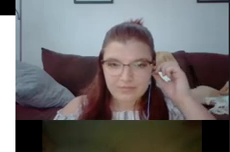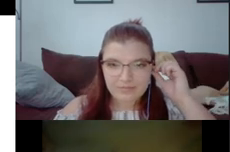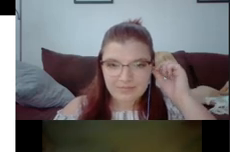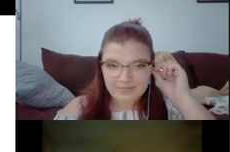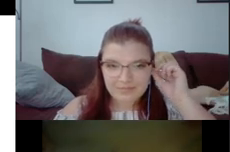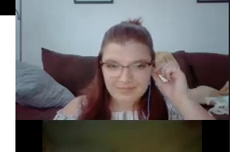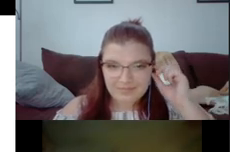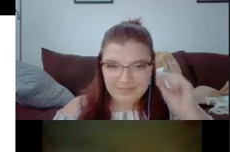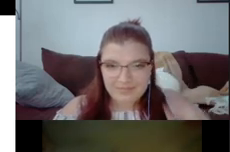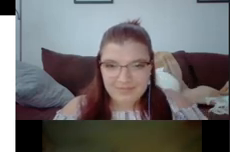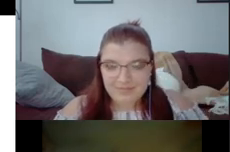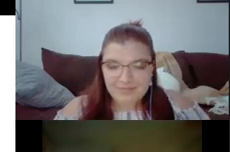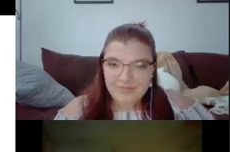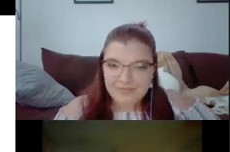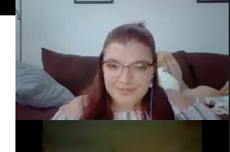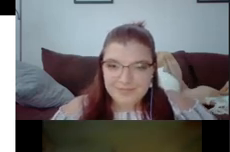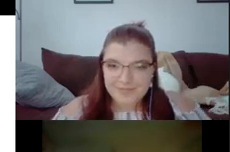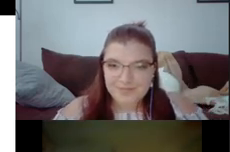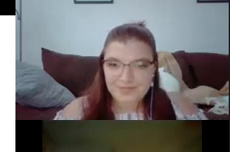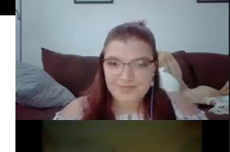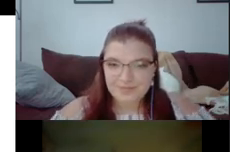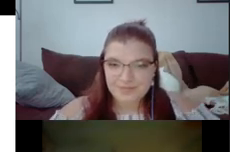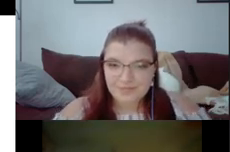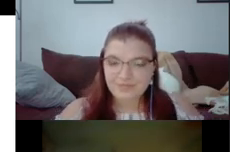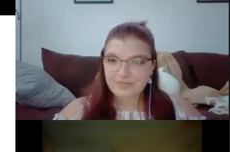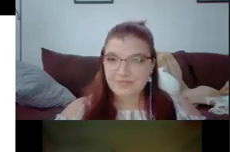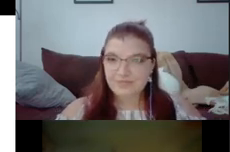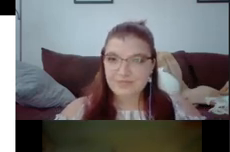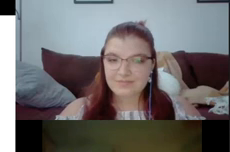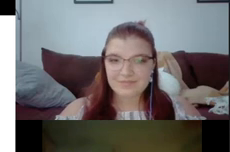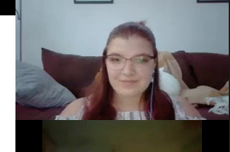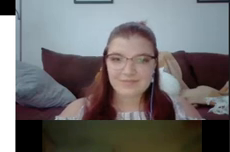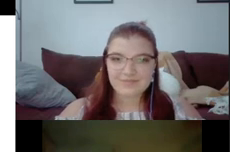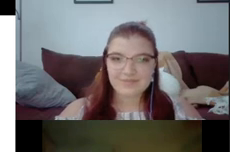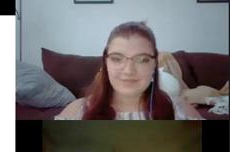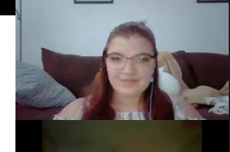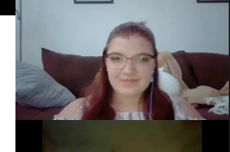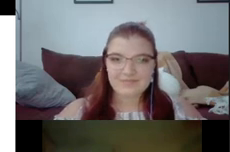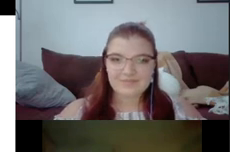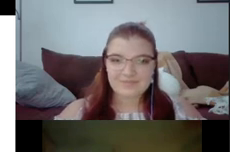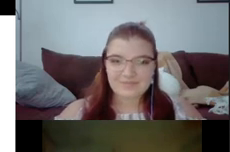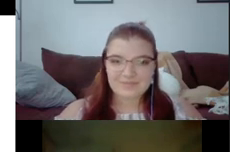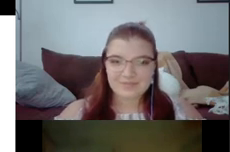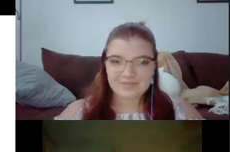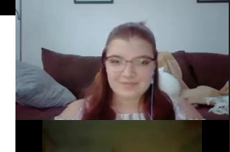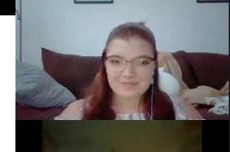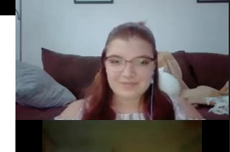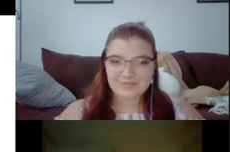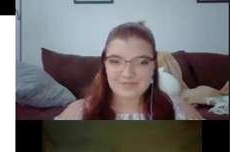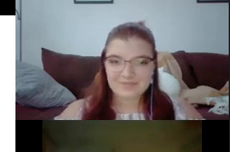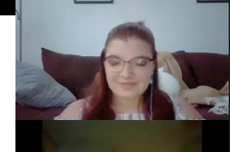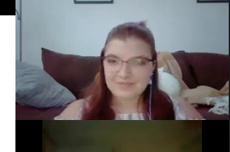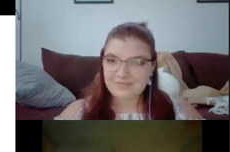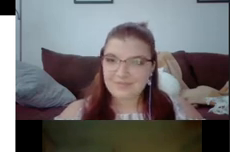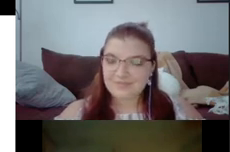We don't know a lot about the Brockport Collegiate Institute, but I would like to read to